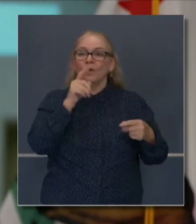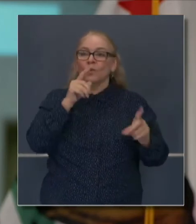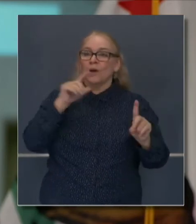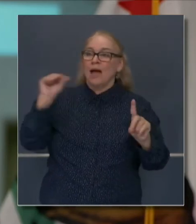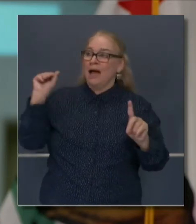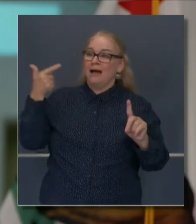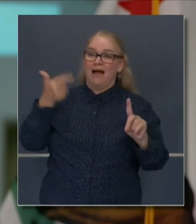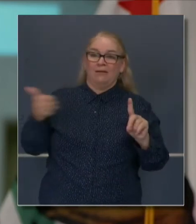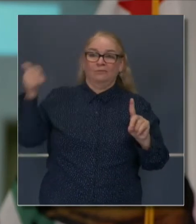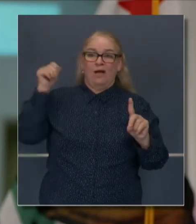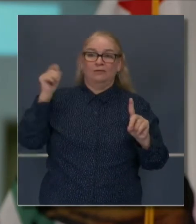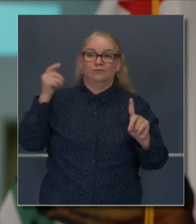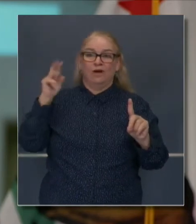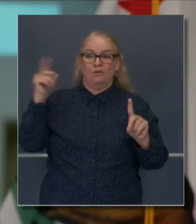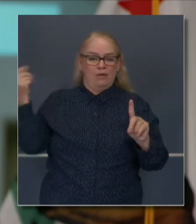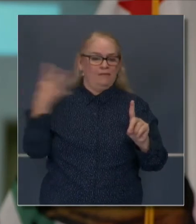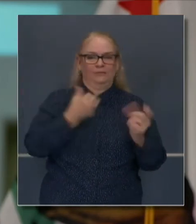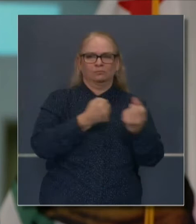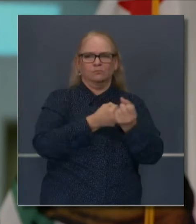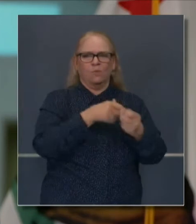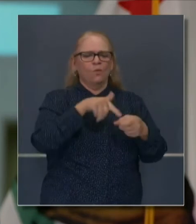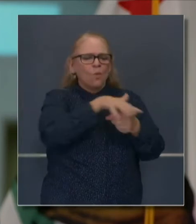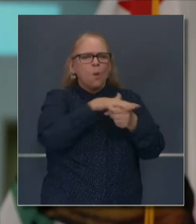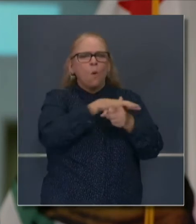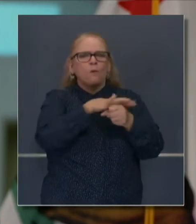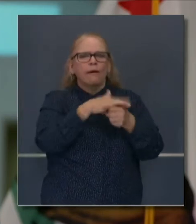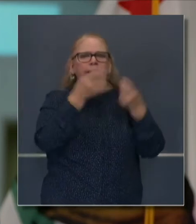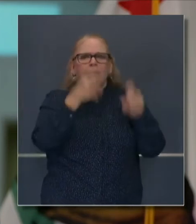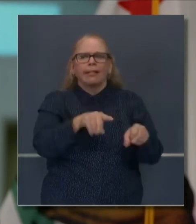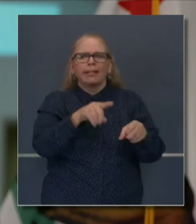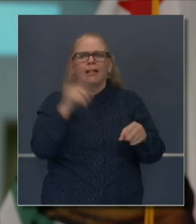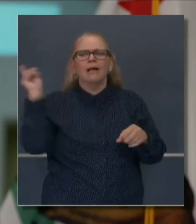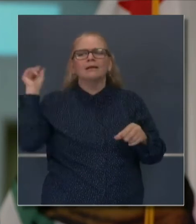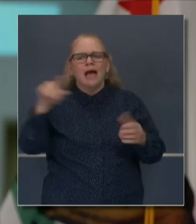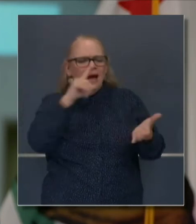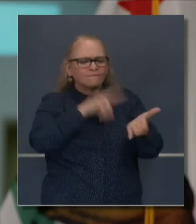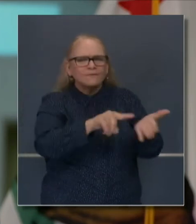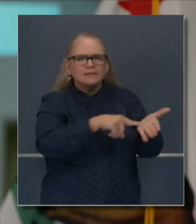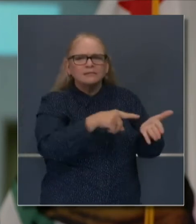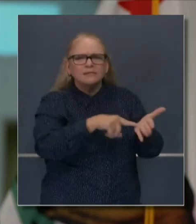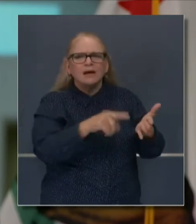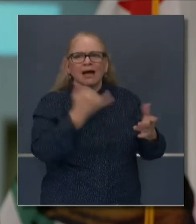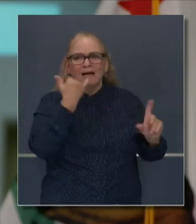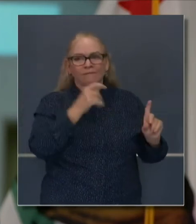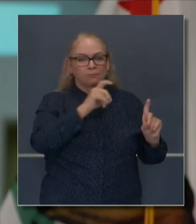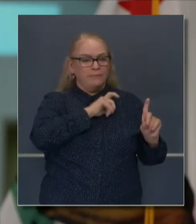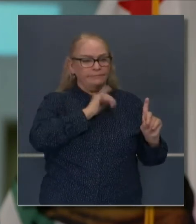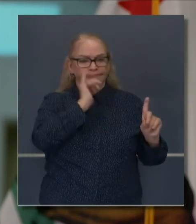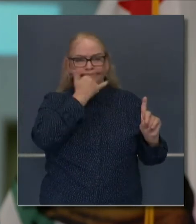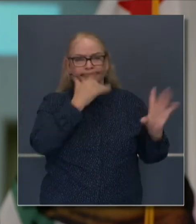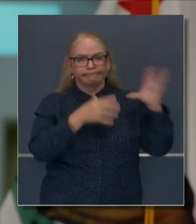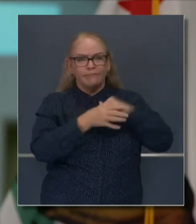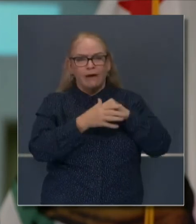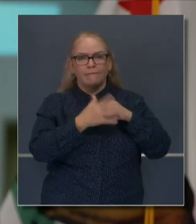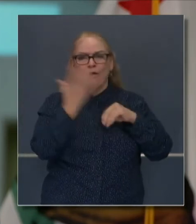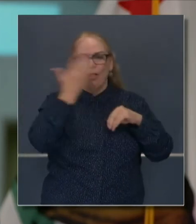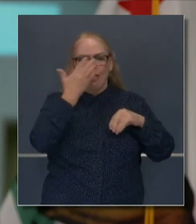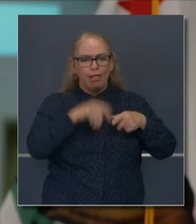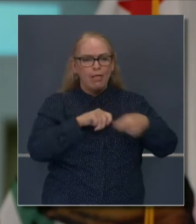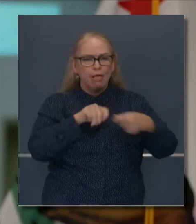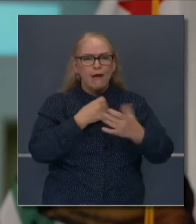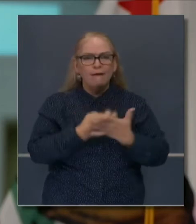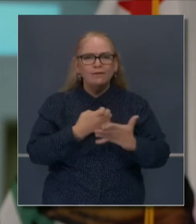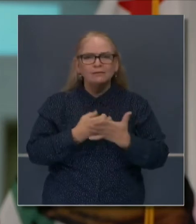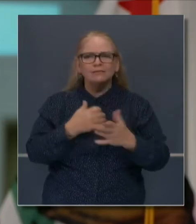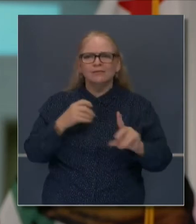more resources so the Attorney General can begin to investigate officer-involved shootings with unarmed individuals that lead